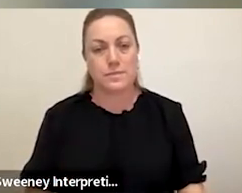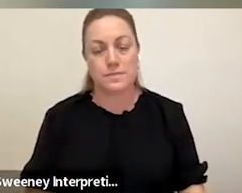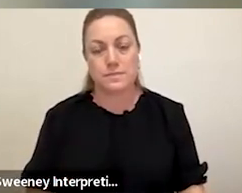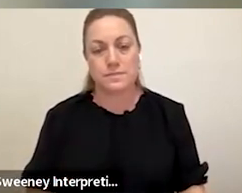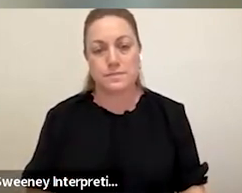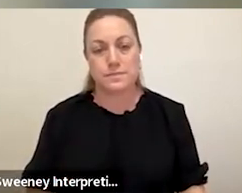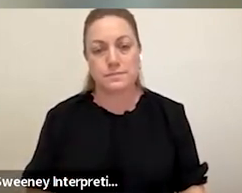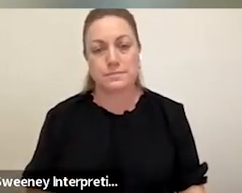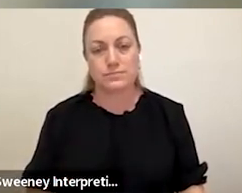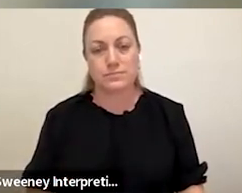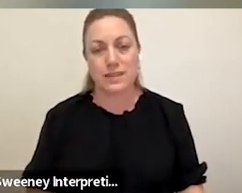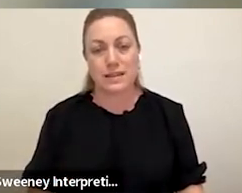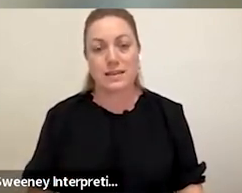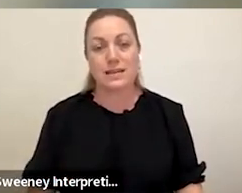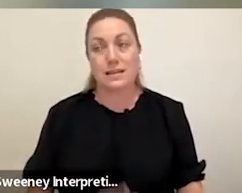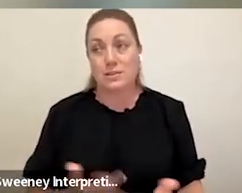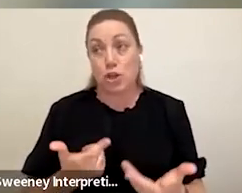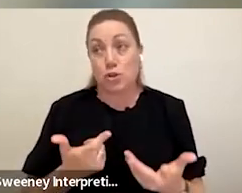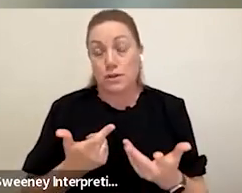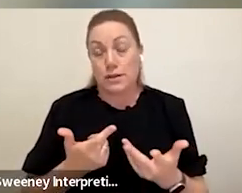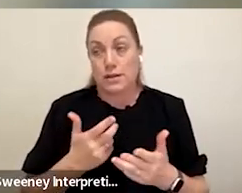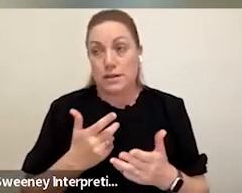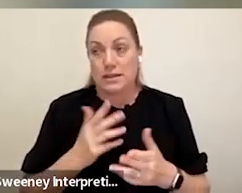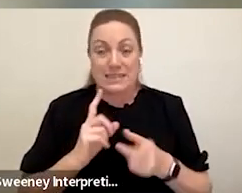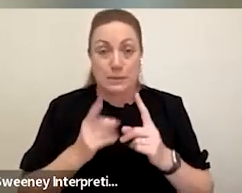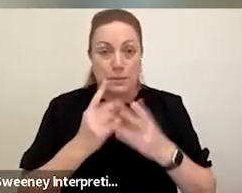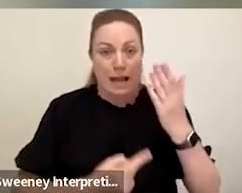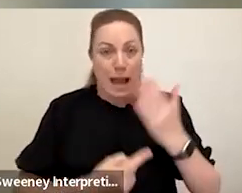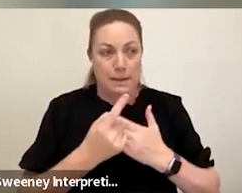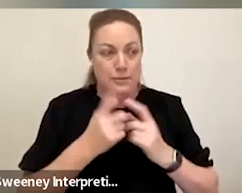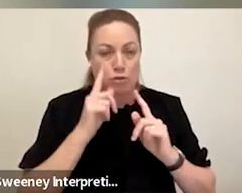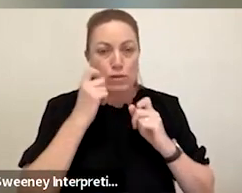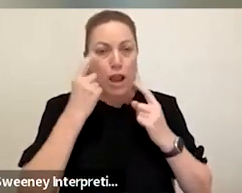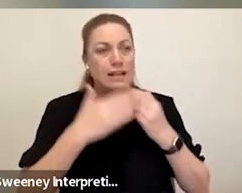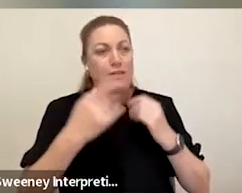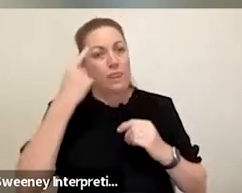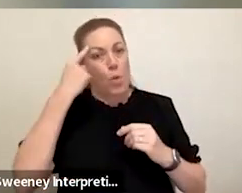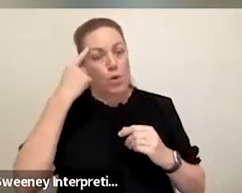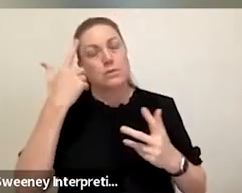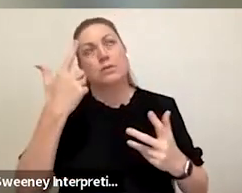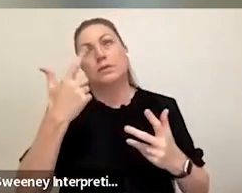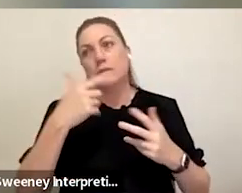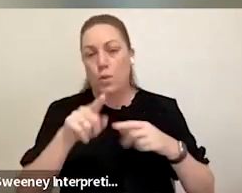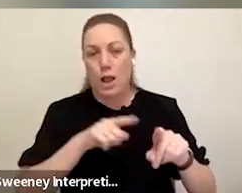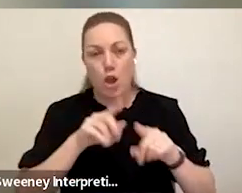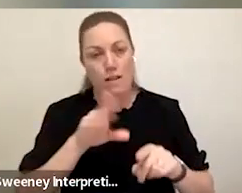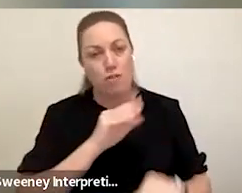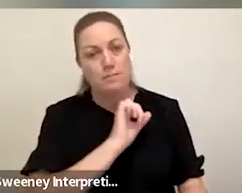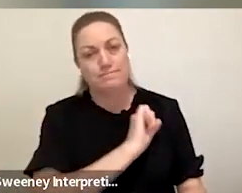situation. So you kind of don't know what you don't know to start with, but I guess we can learn from other people's experiences